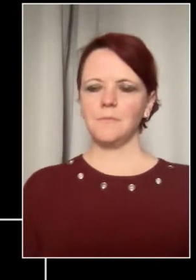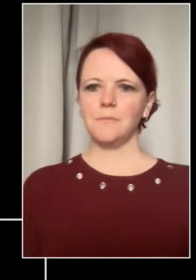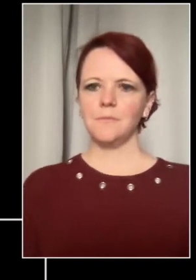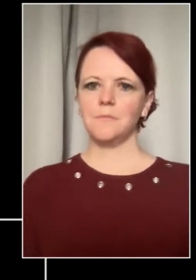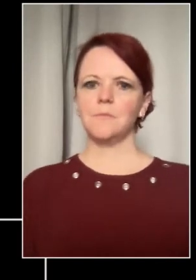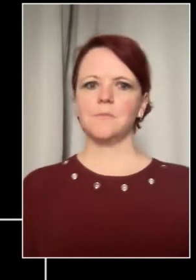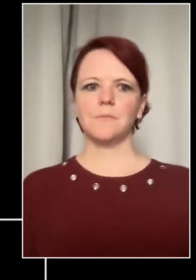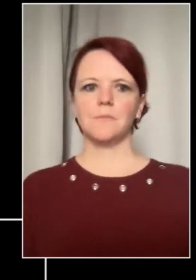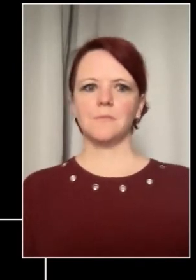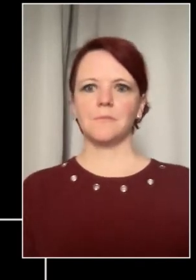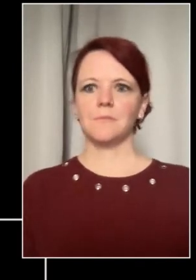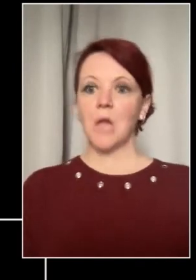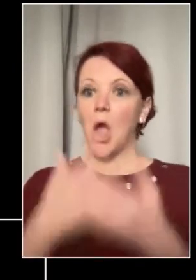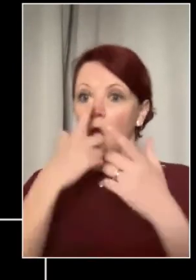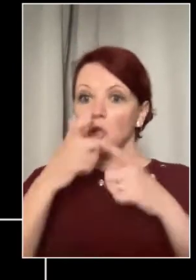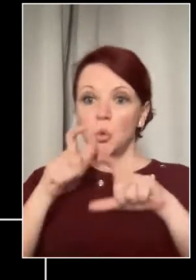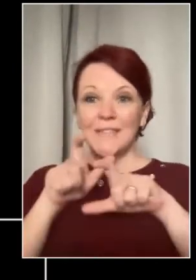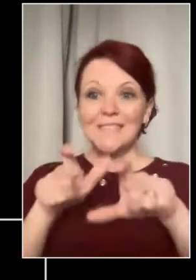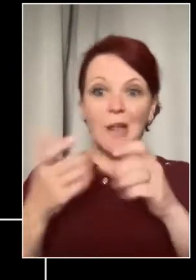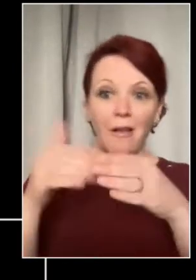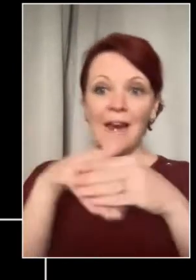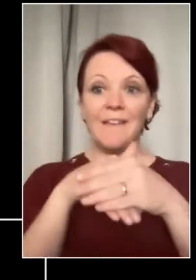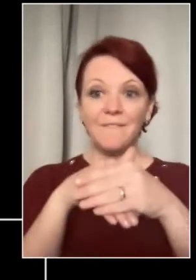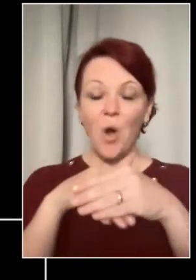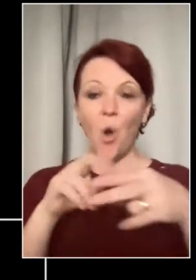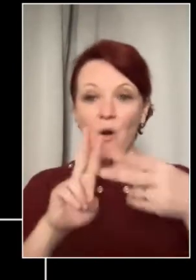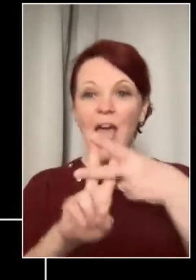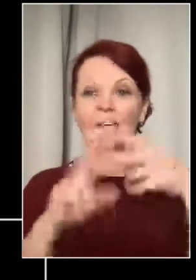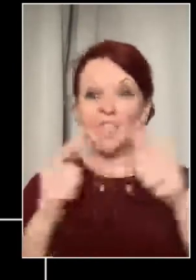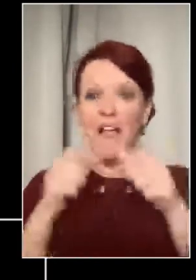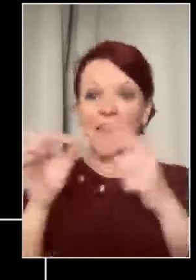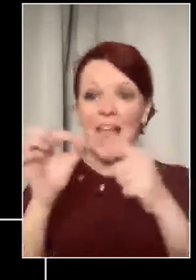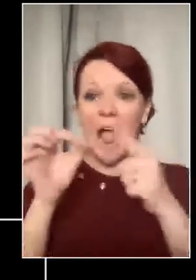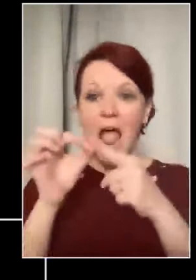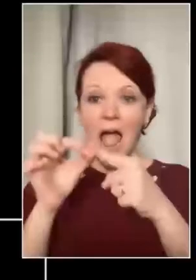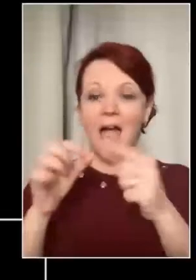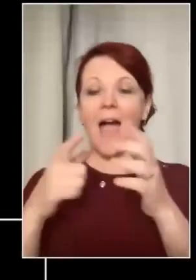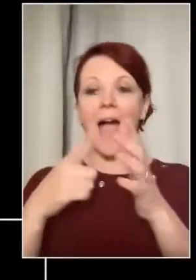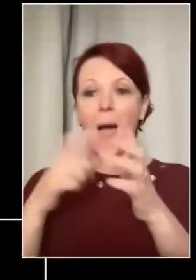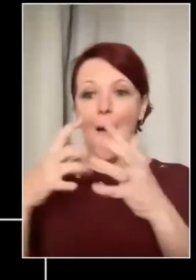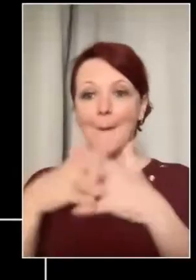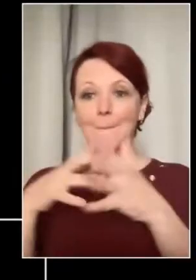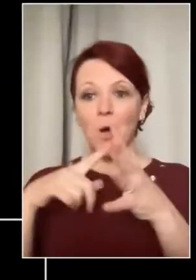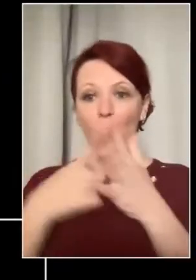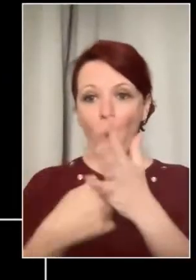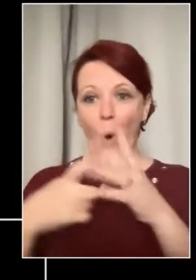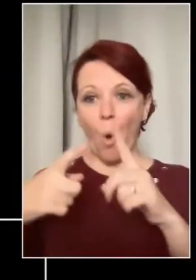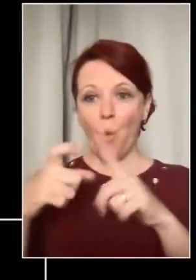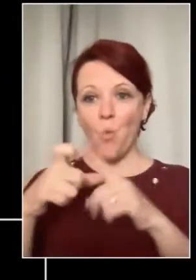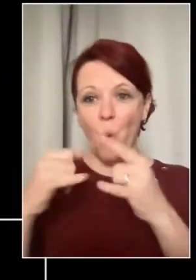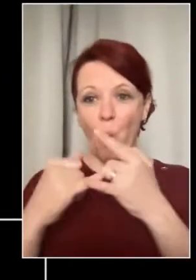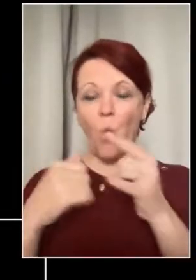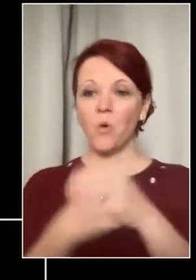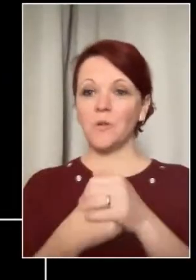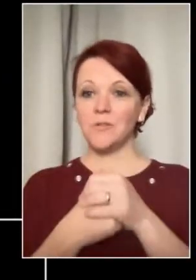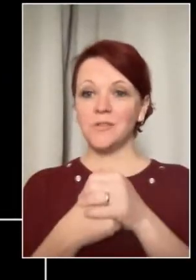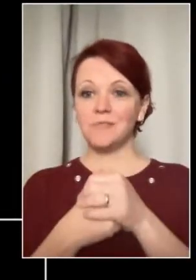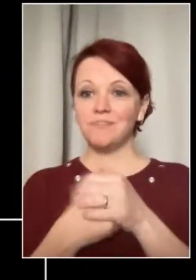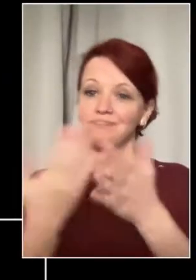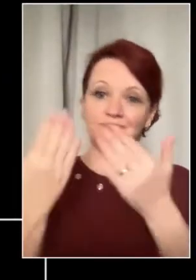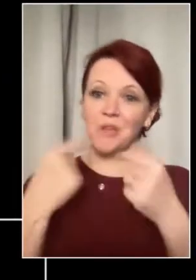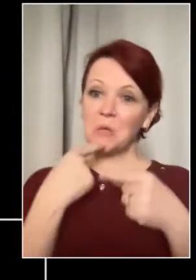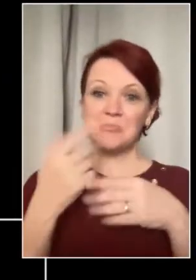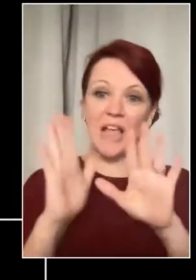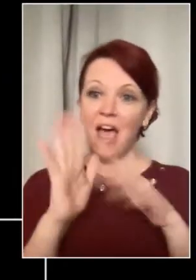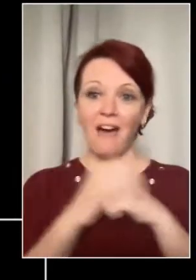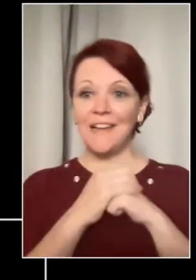Not too late to get involved. Hashtag AppAwards21 on social media is where you can send your congratulations or you just want to come along and say hi. Up